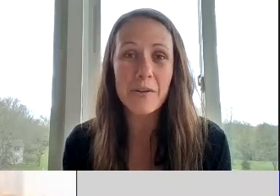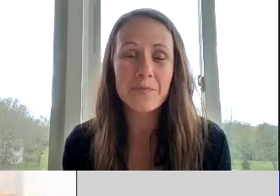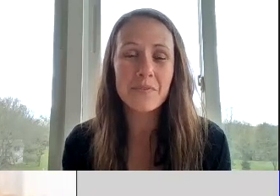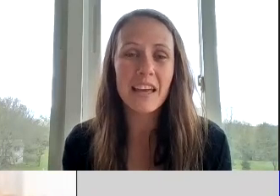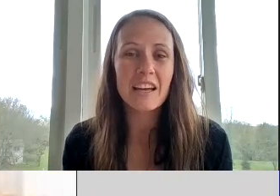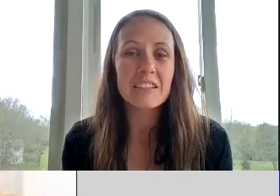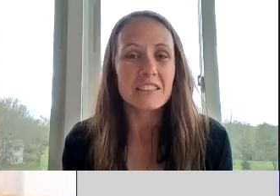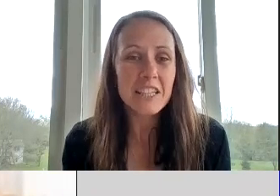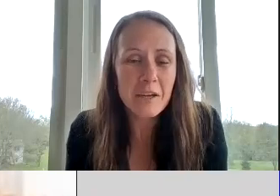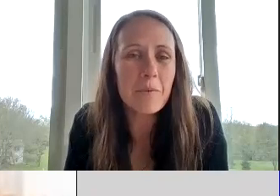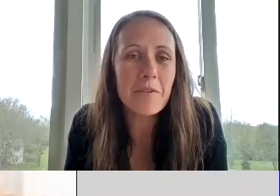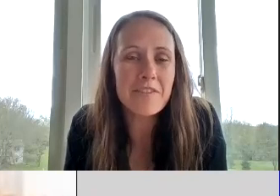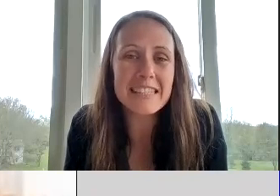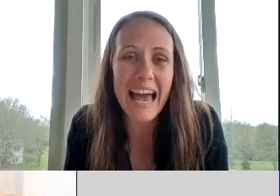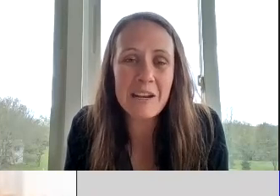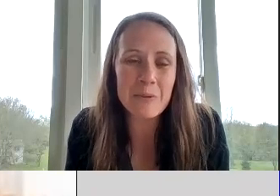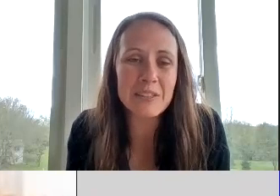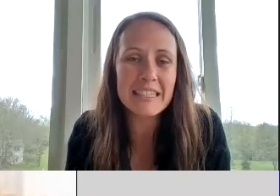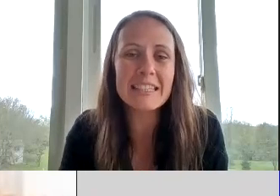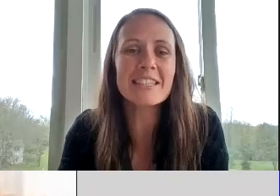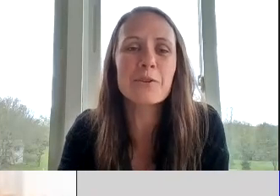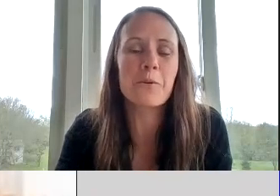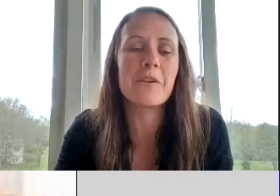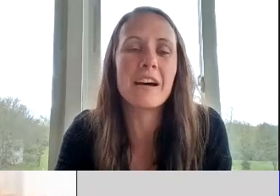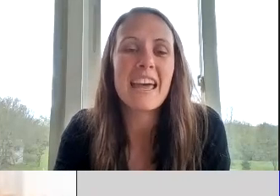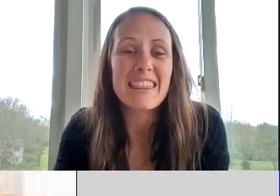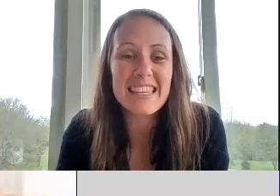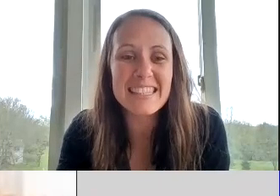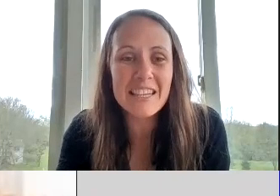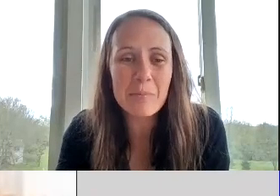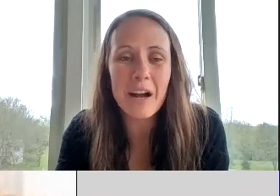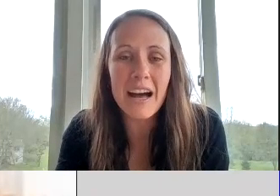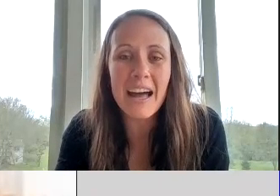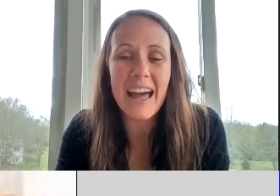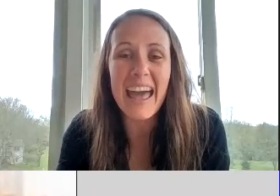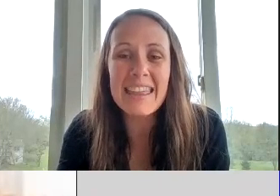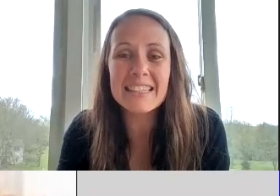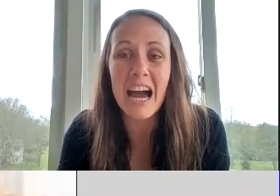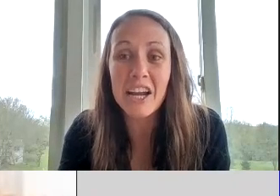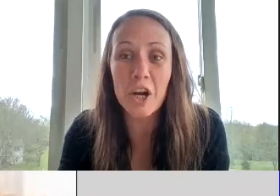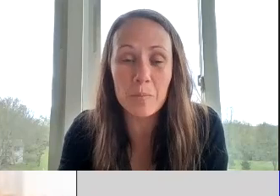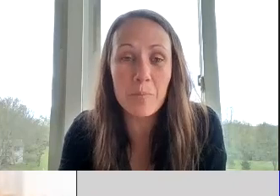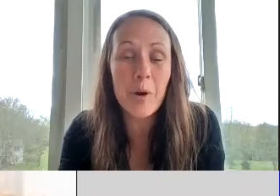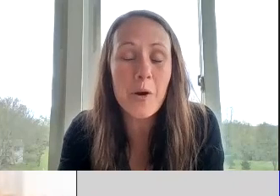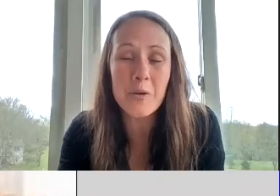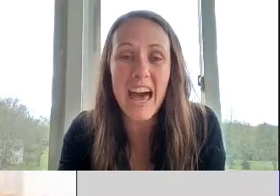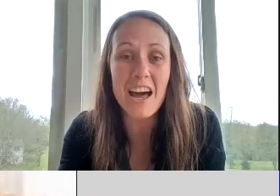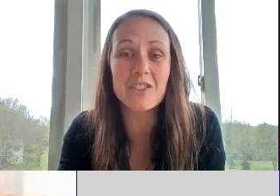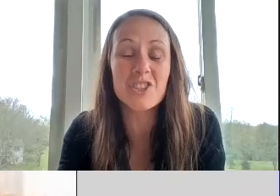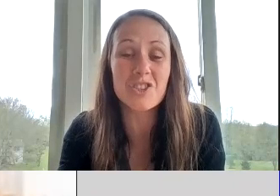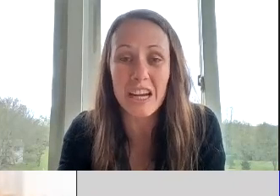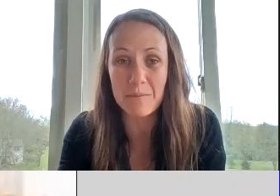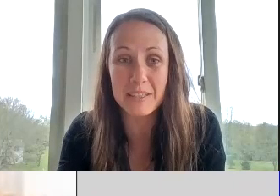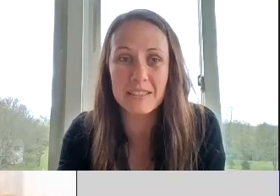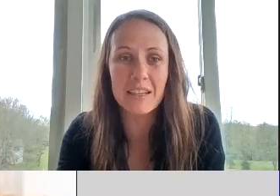ball. Look at both of these animals. Isn't this cool? The zebra and the tiger both